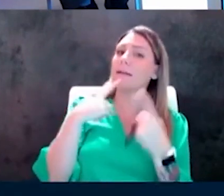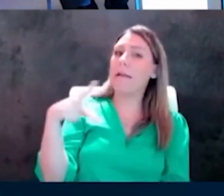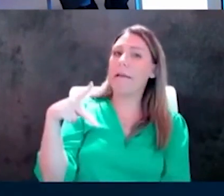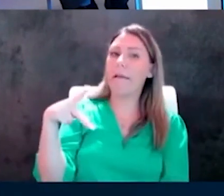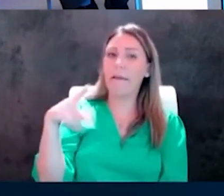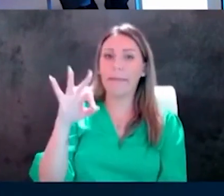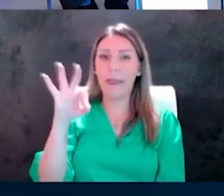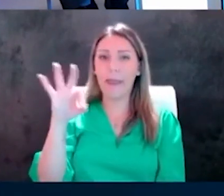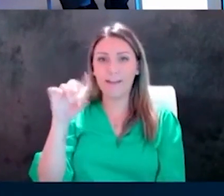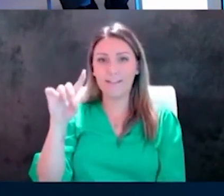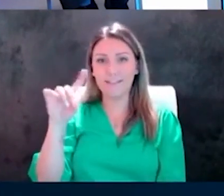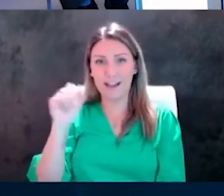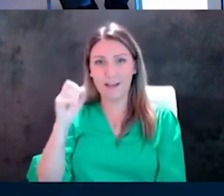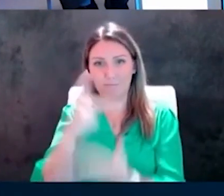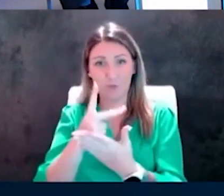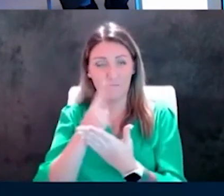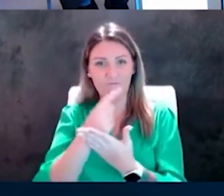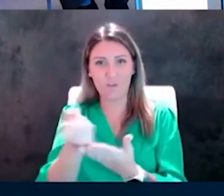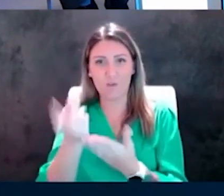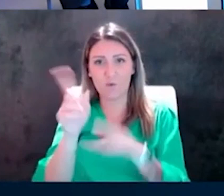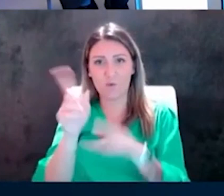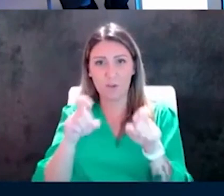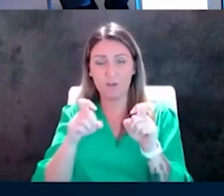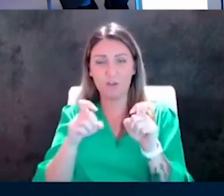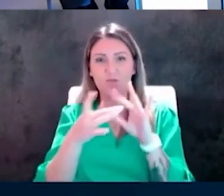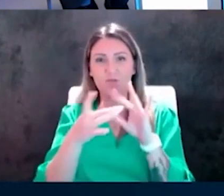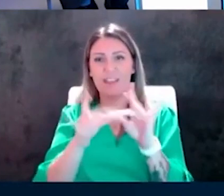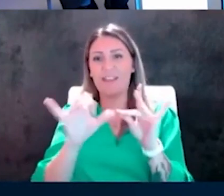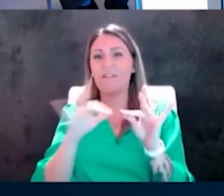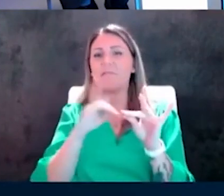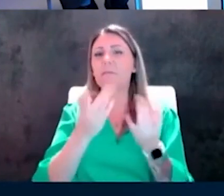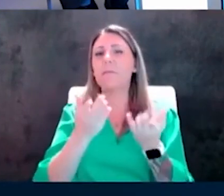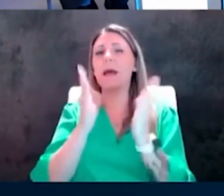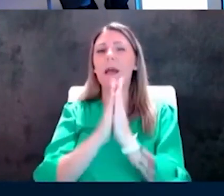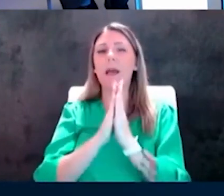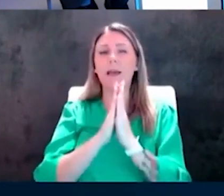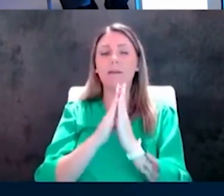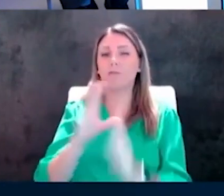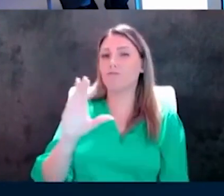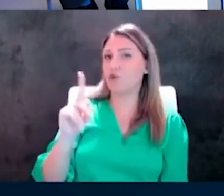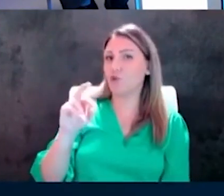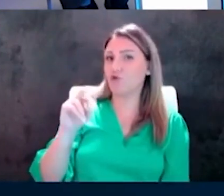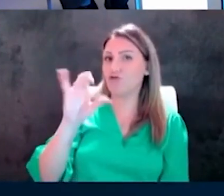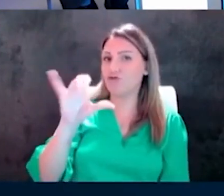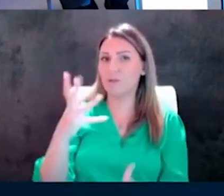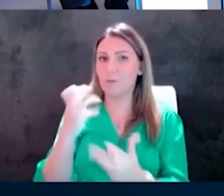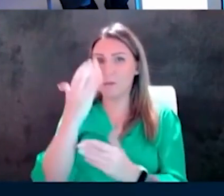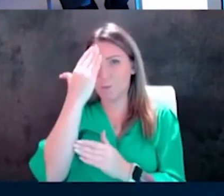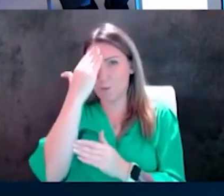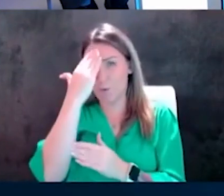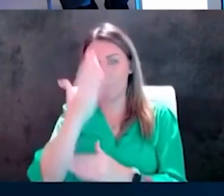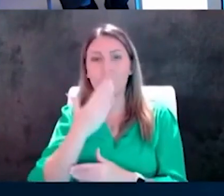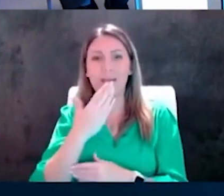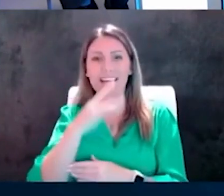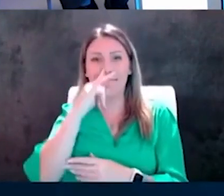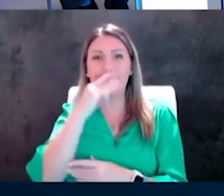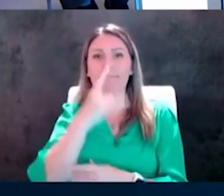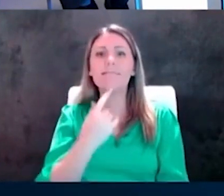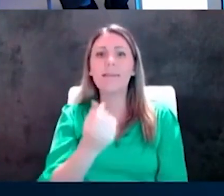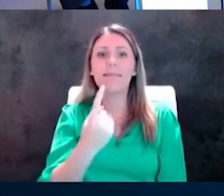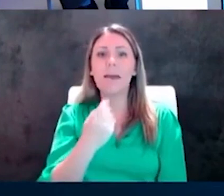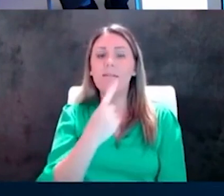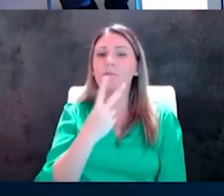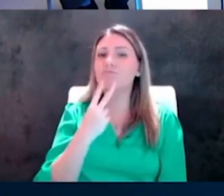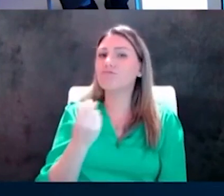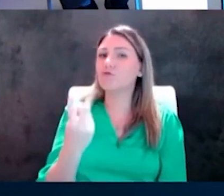that. So let me ask you this. Christy wants to know, she says, my child is 11, will be 12 in December. We do not